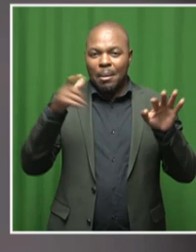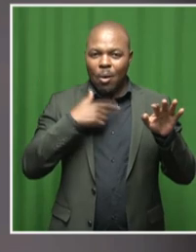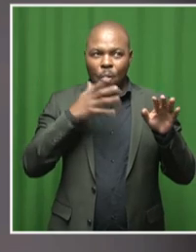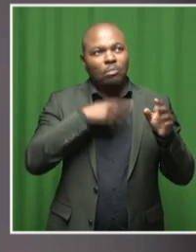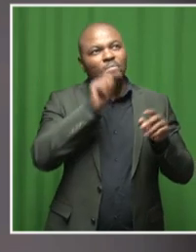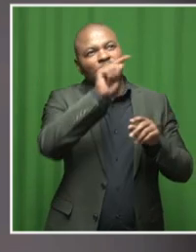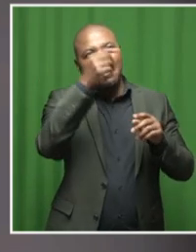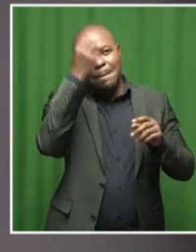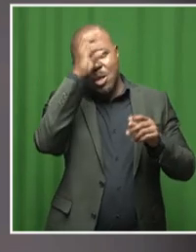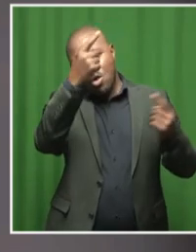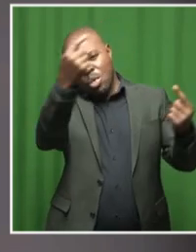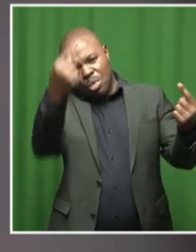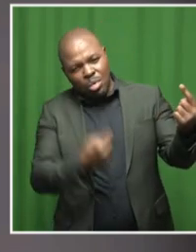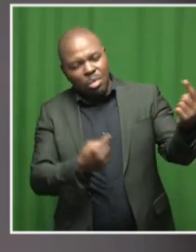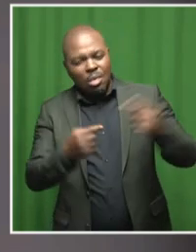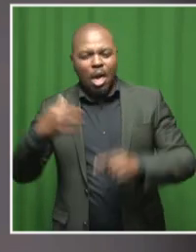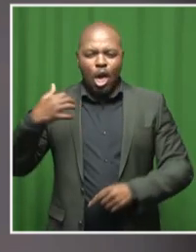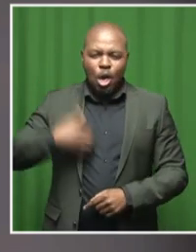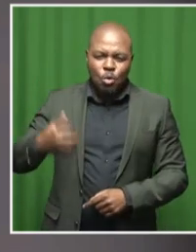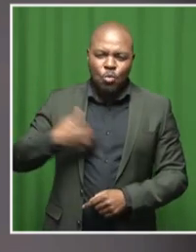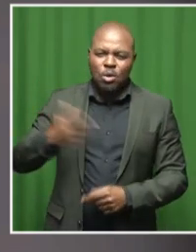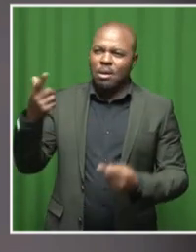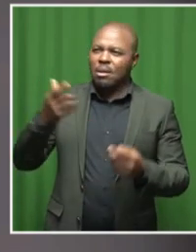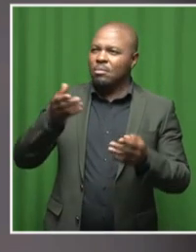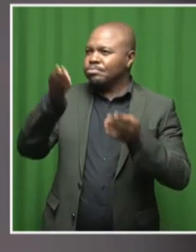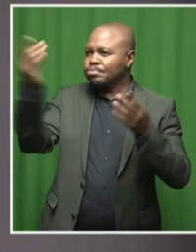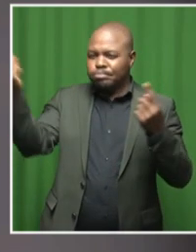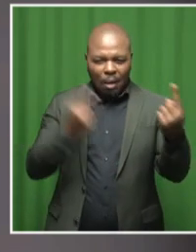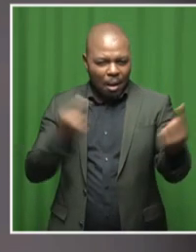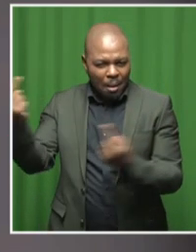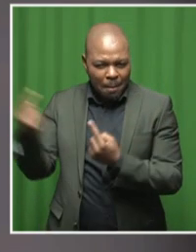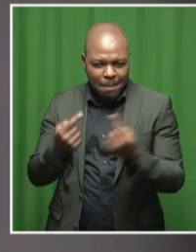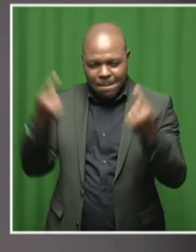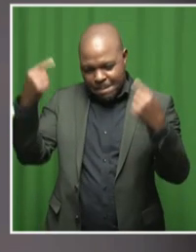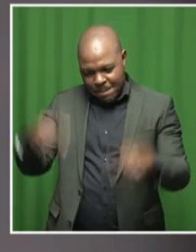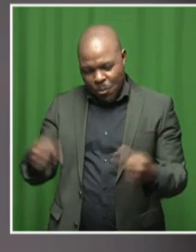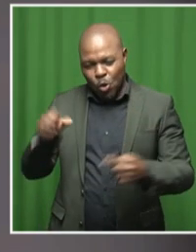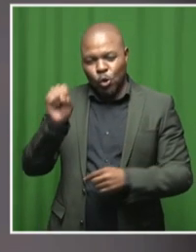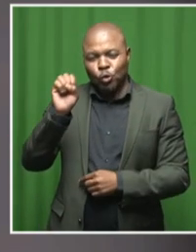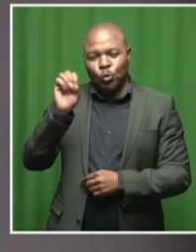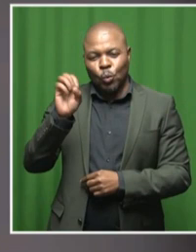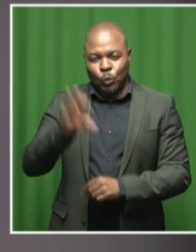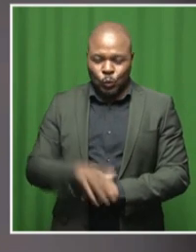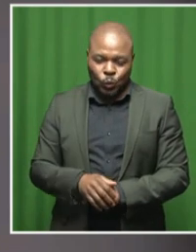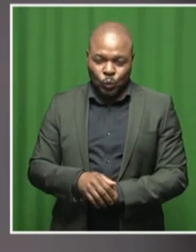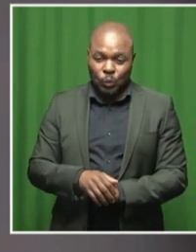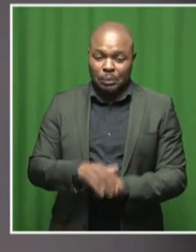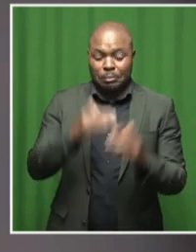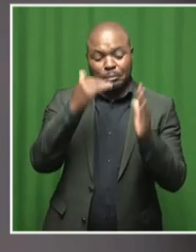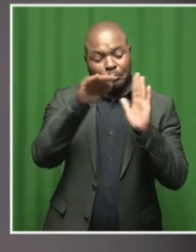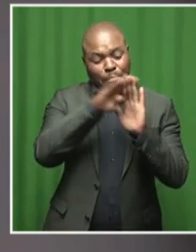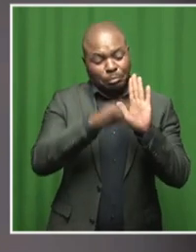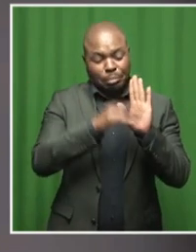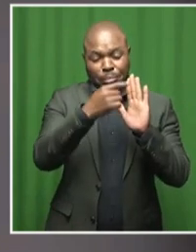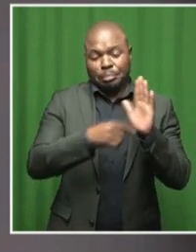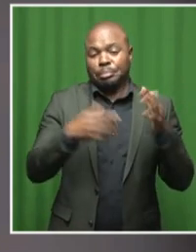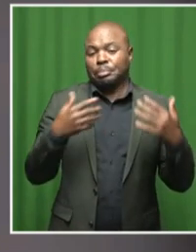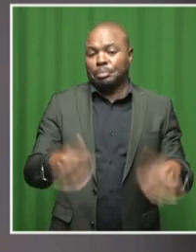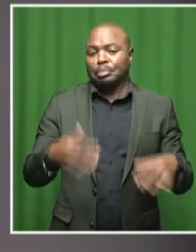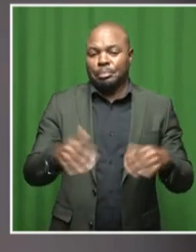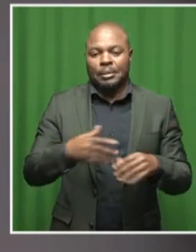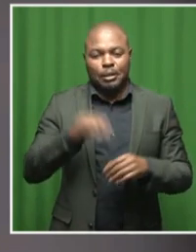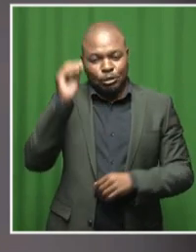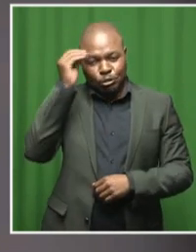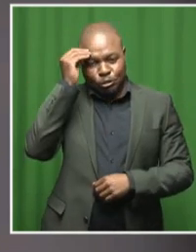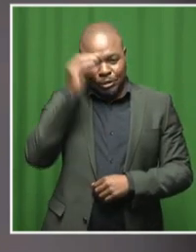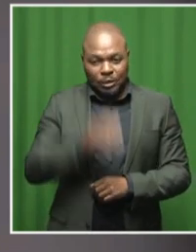travel from Pretoria, Ekurhuleni, and everywhere to, and spend time in Soweto. So the lineup is pretty much interesting.